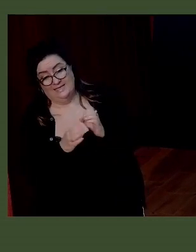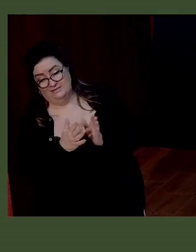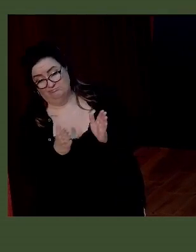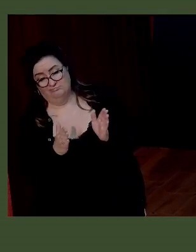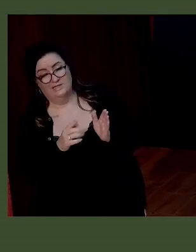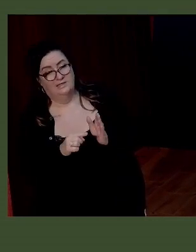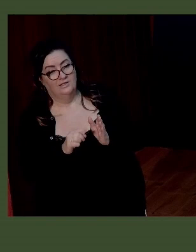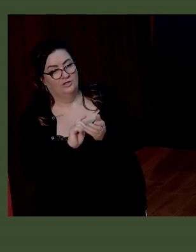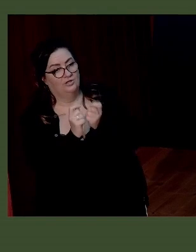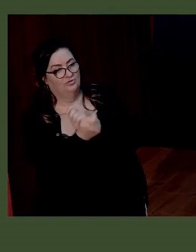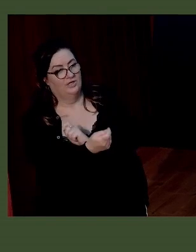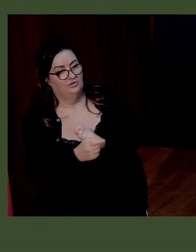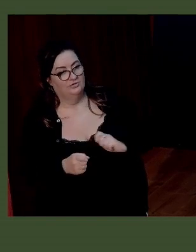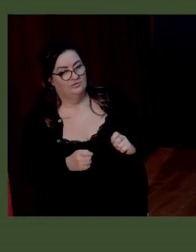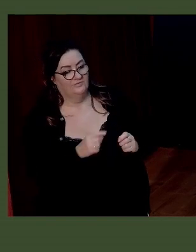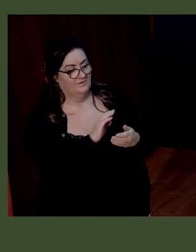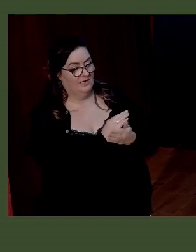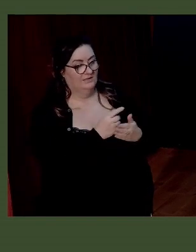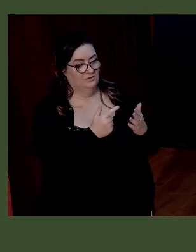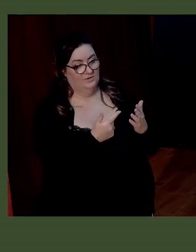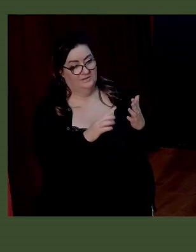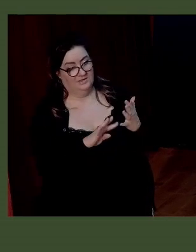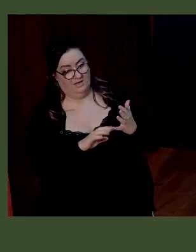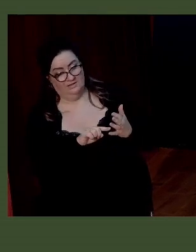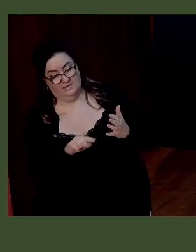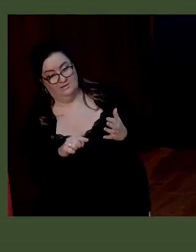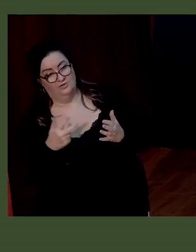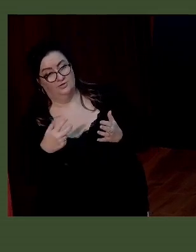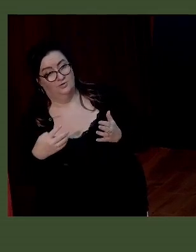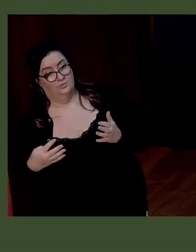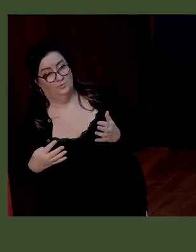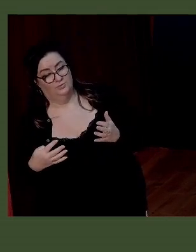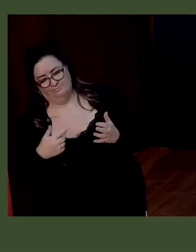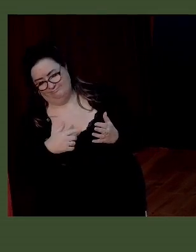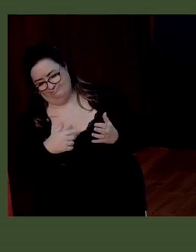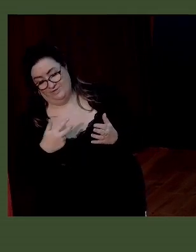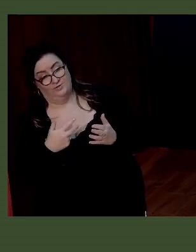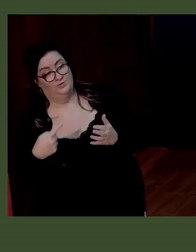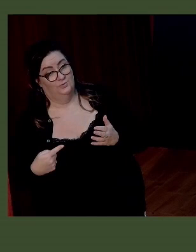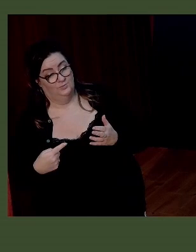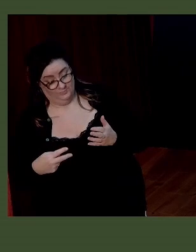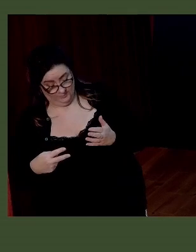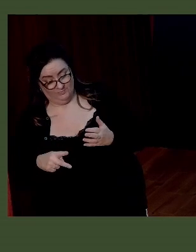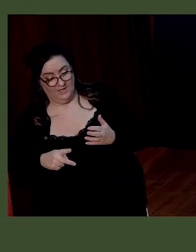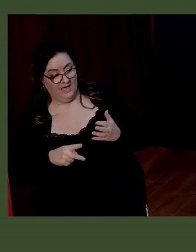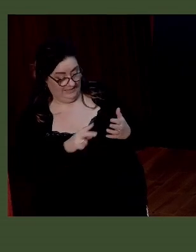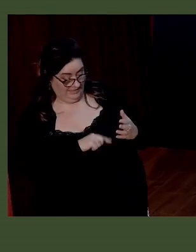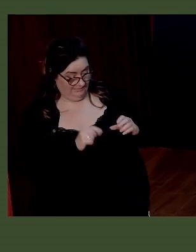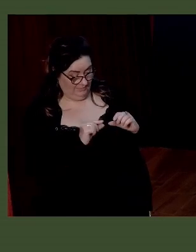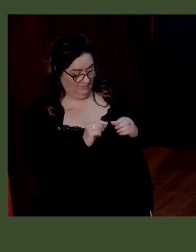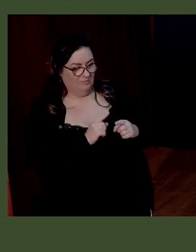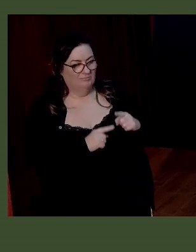there's a series of housing legislation between 1929 and 1932. And there's a move to slum clearance, and